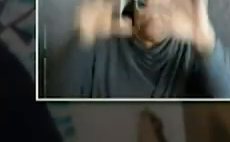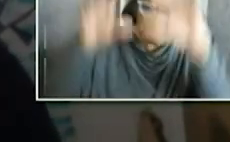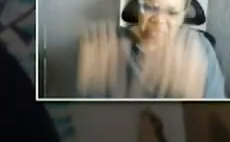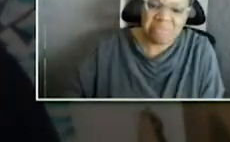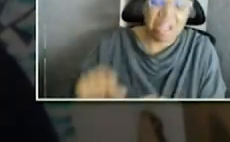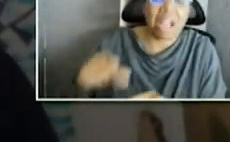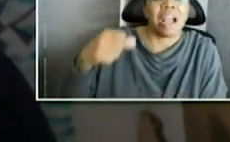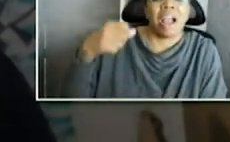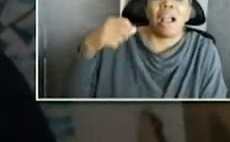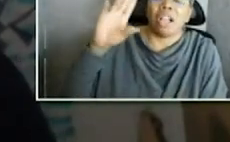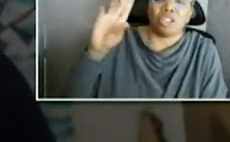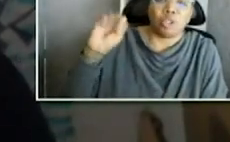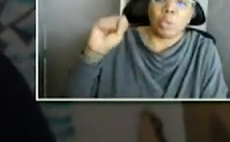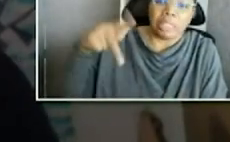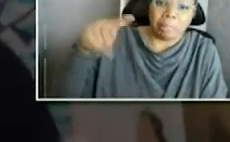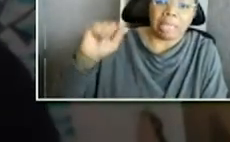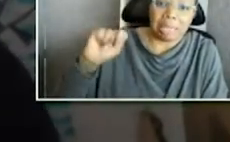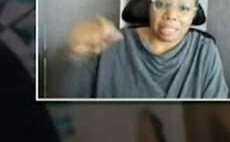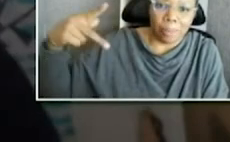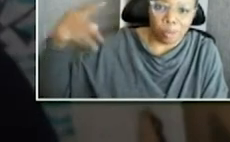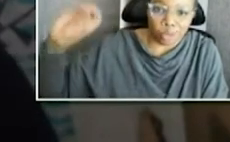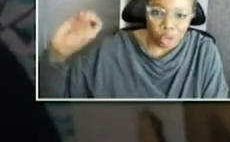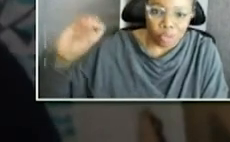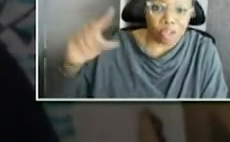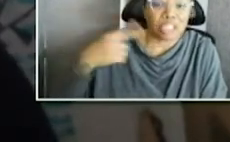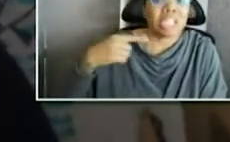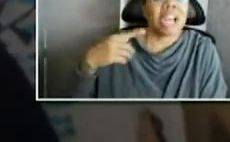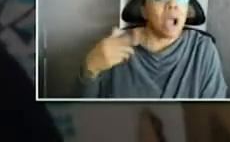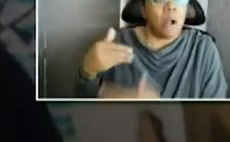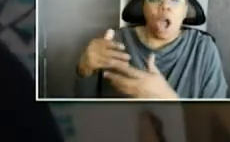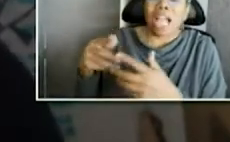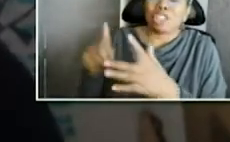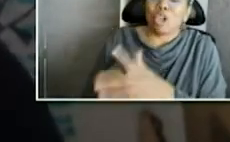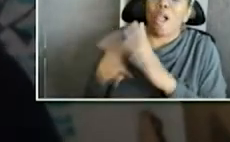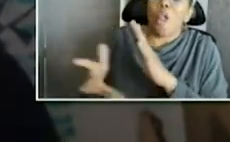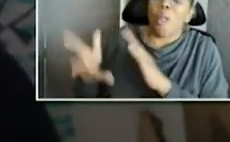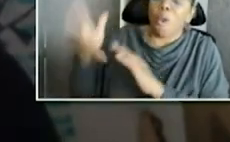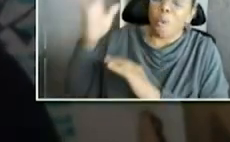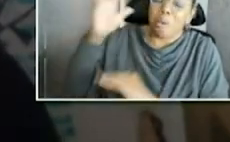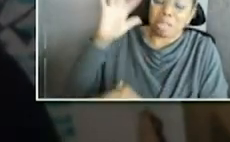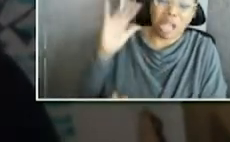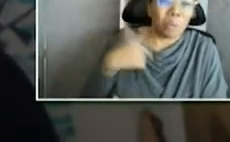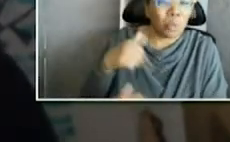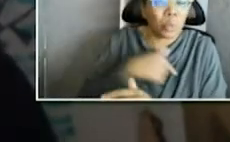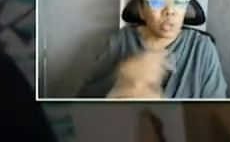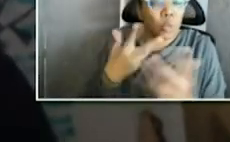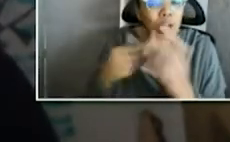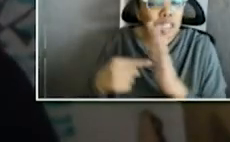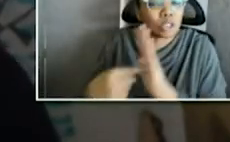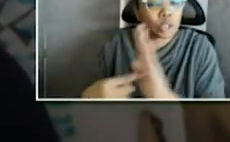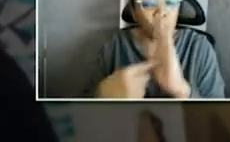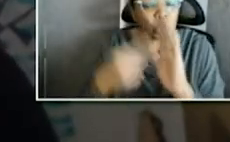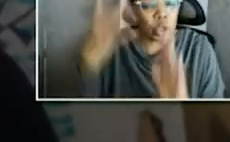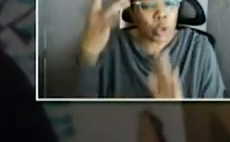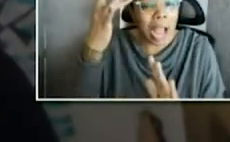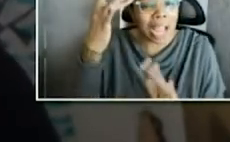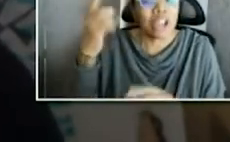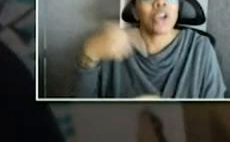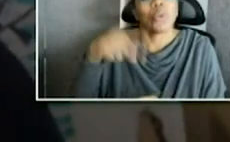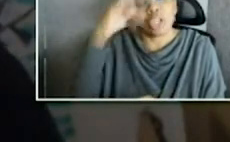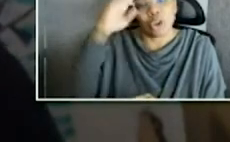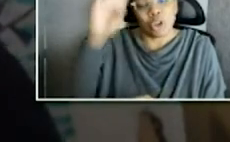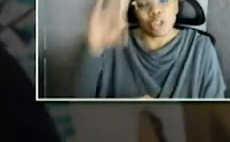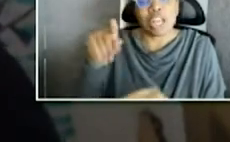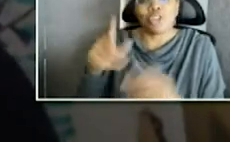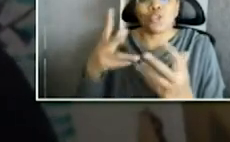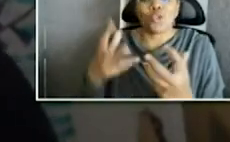wanted to share this compelling film with you, our members, because we know that you'll do what it takes to save this essential institution.